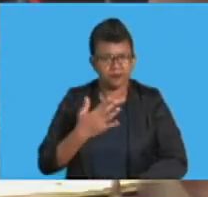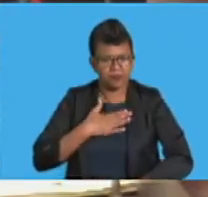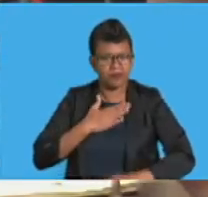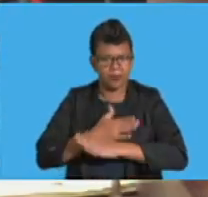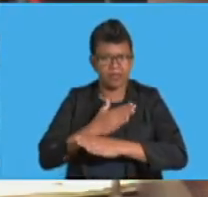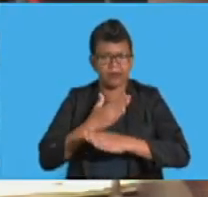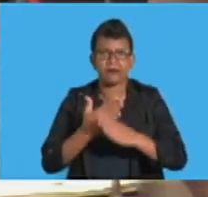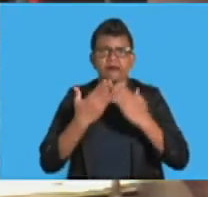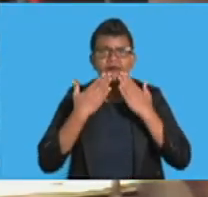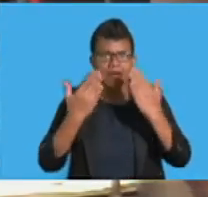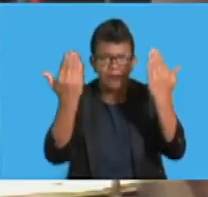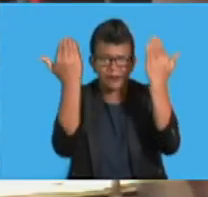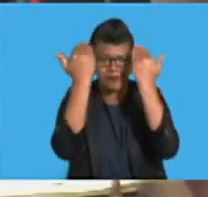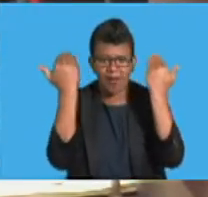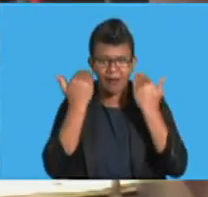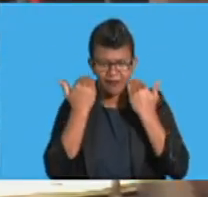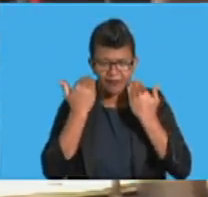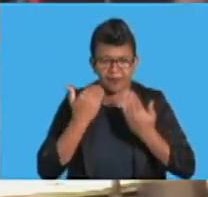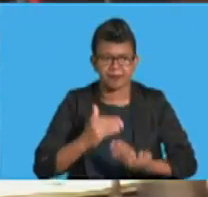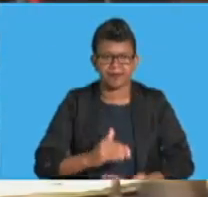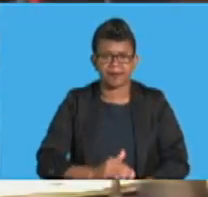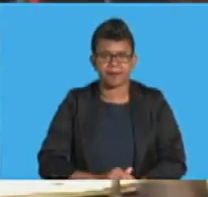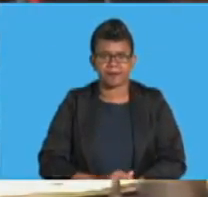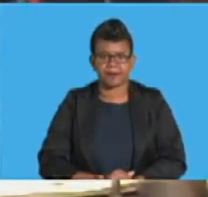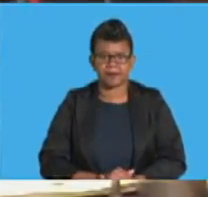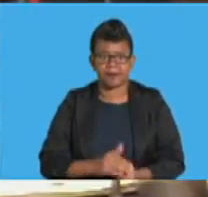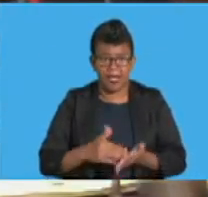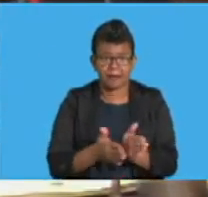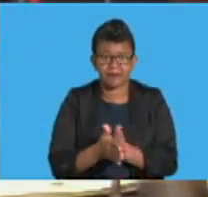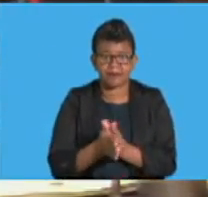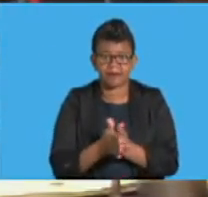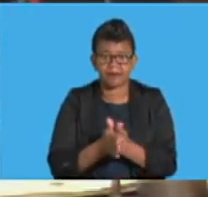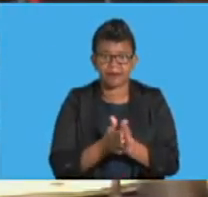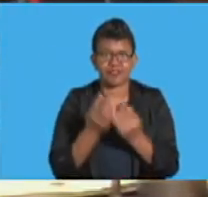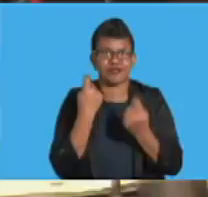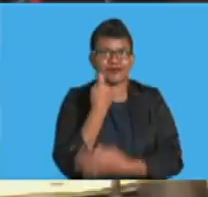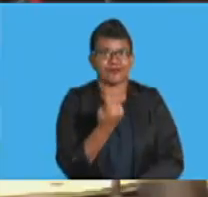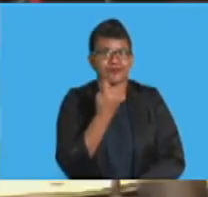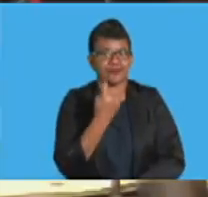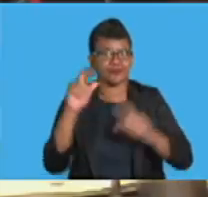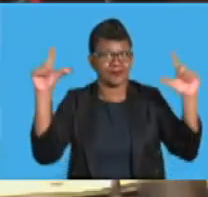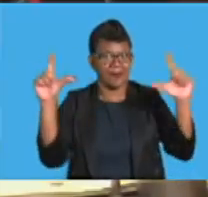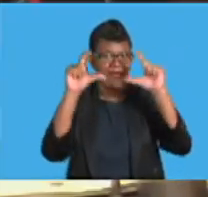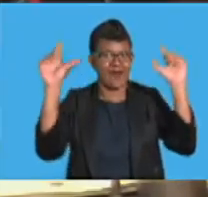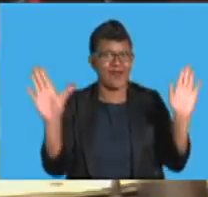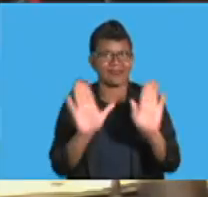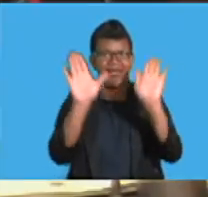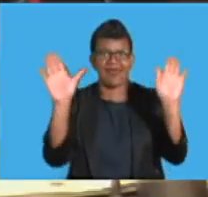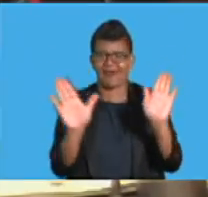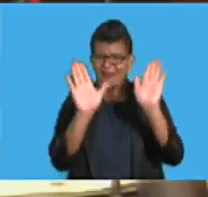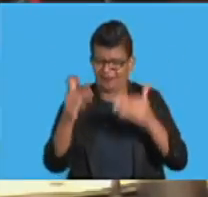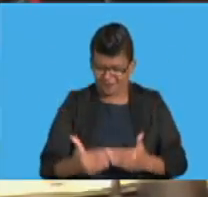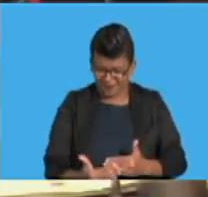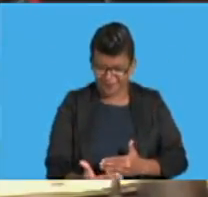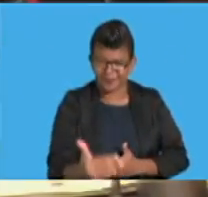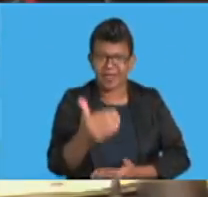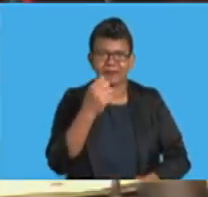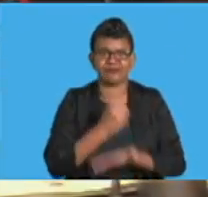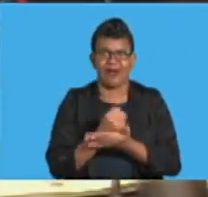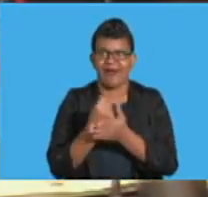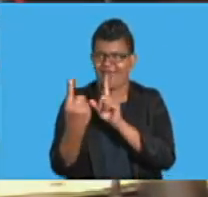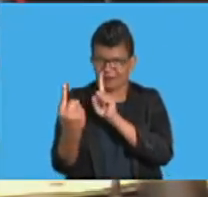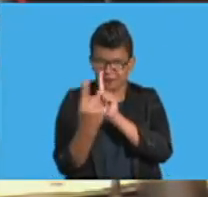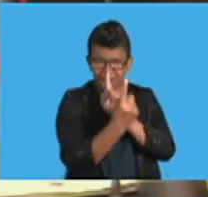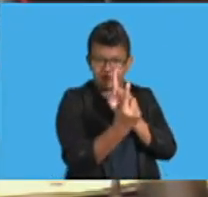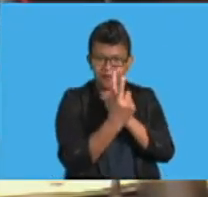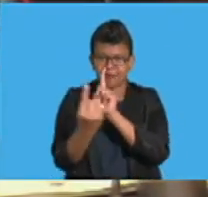Madam Speaker, and as we are approaching the festive season, and I'm sure we will not be meeting each other before Christmas and New Year, please allow me to thank